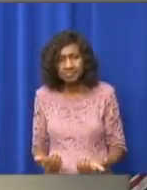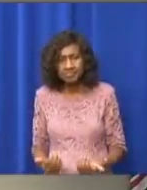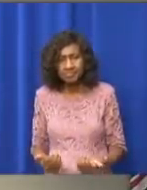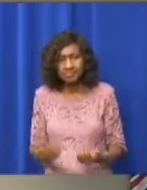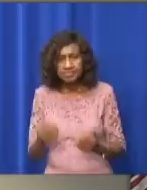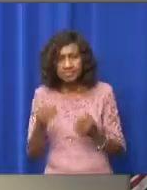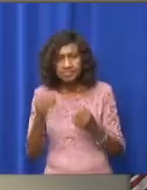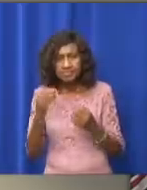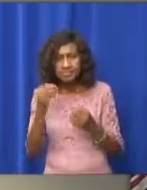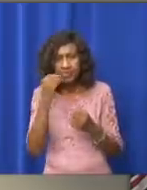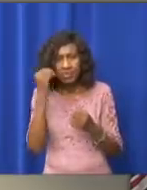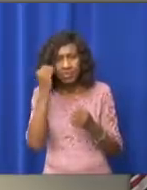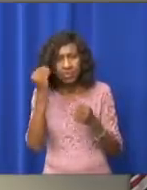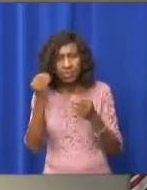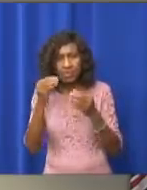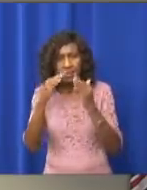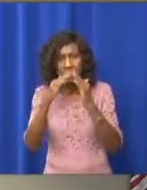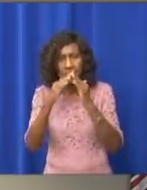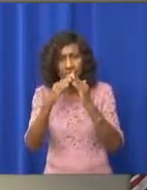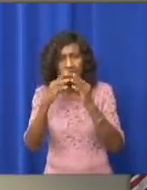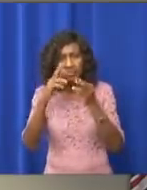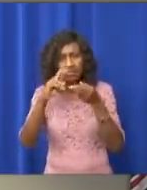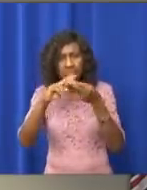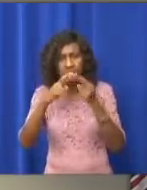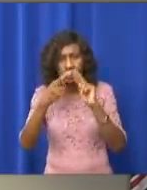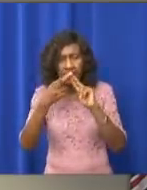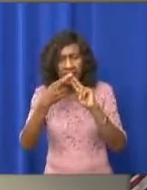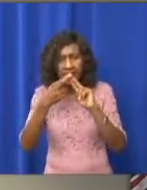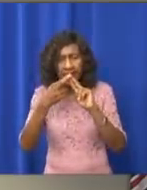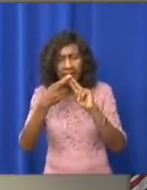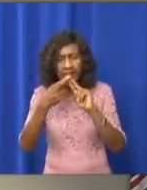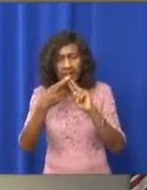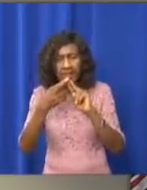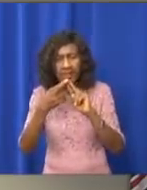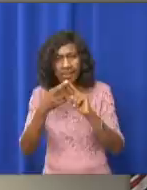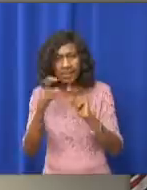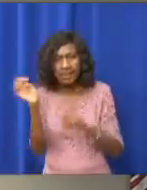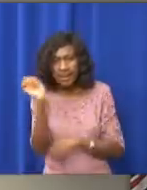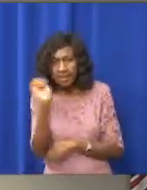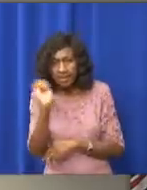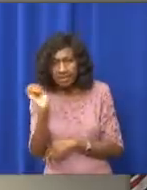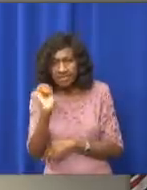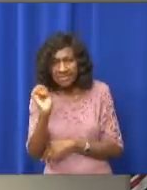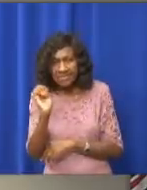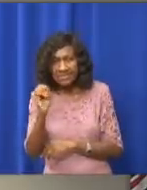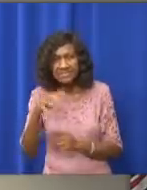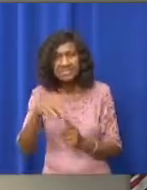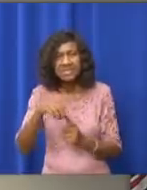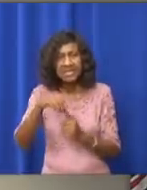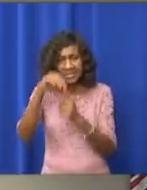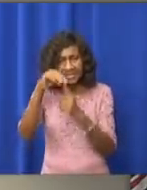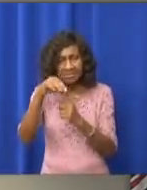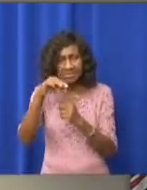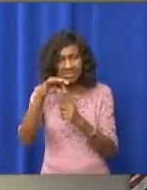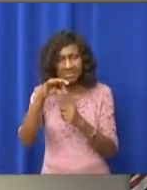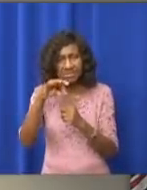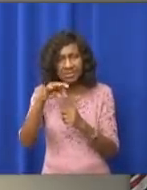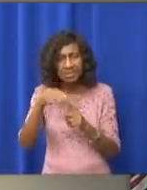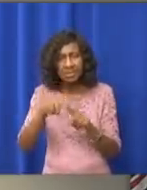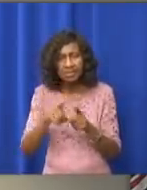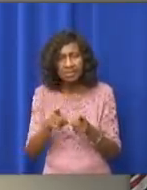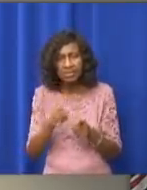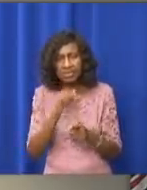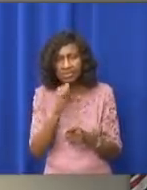home repairs, which are emergencies, there are exemptions for people to go and do that, but not